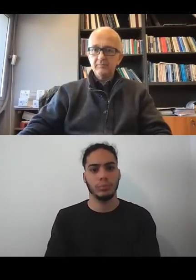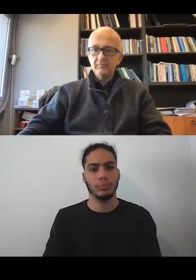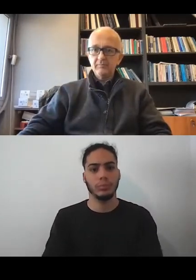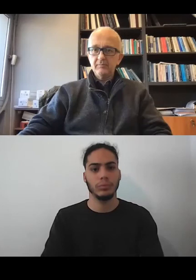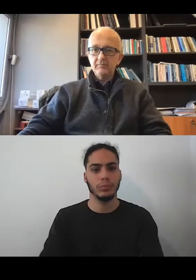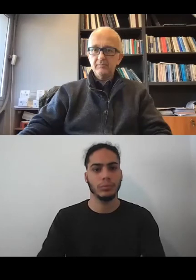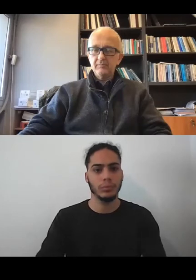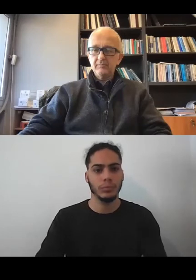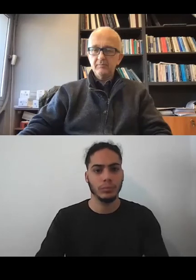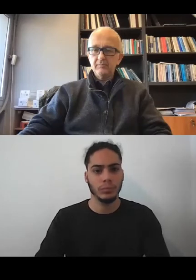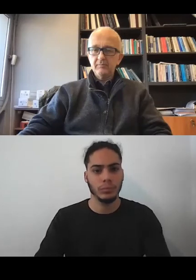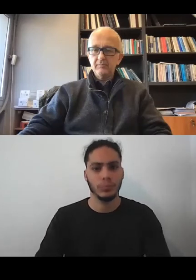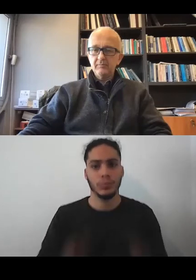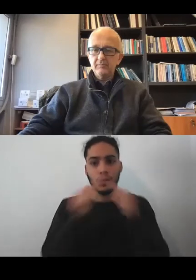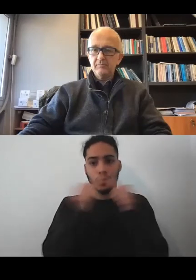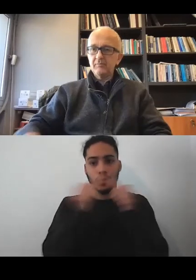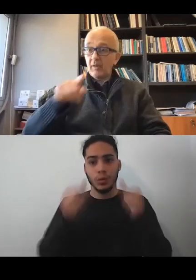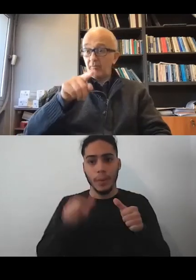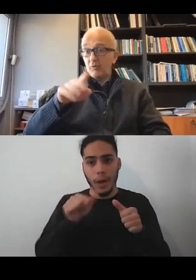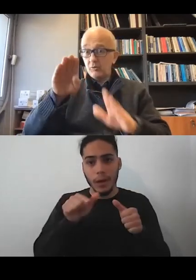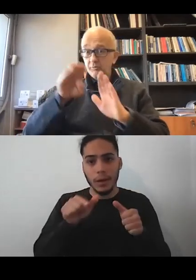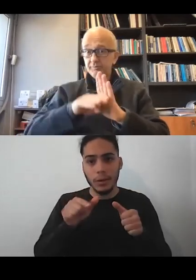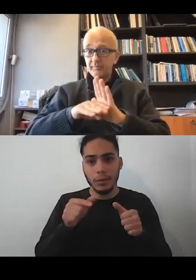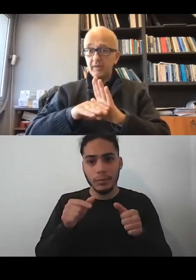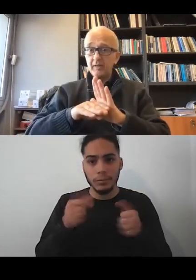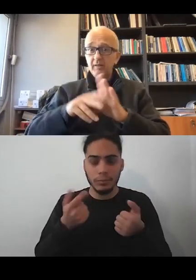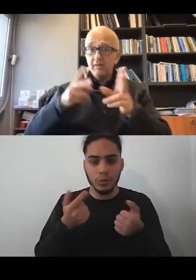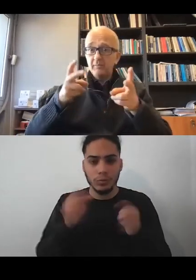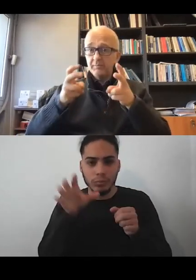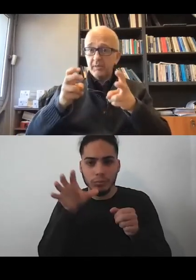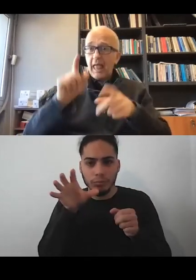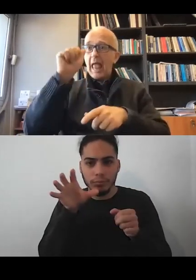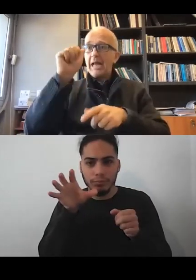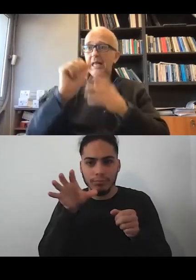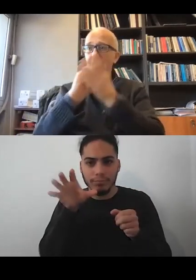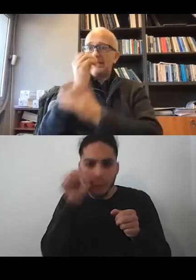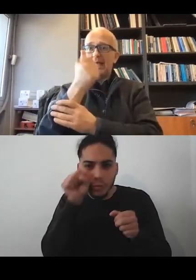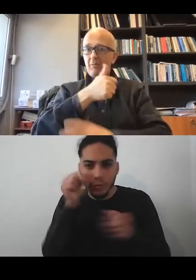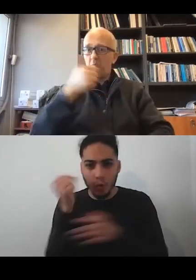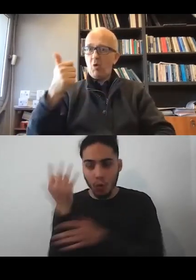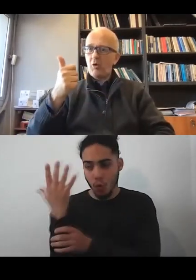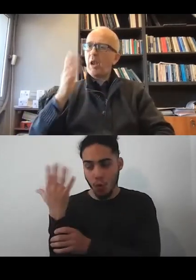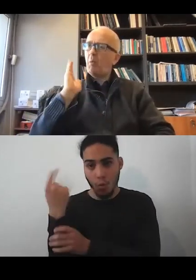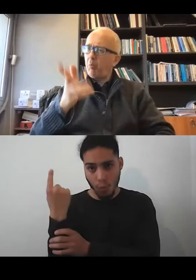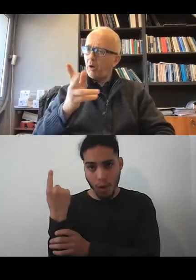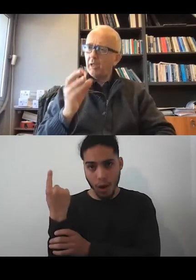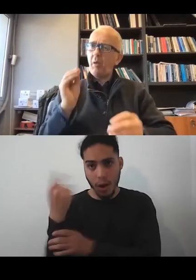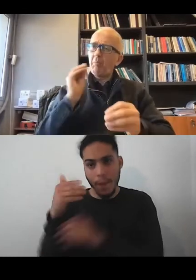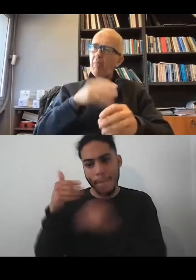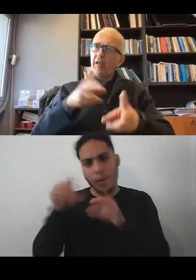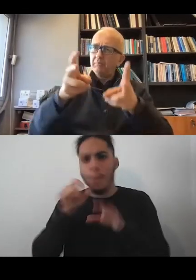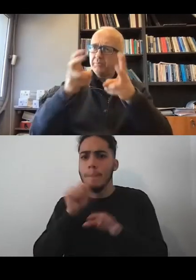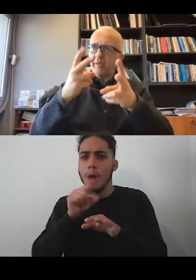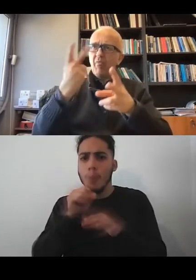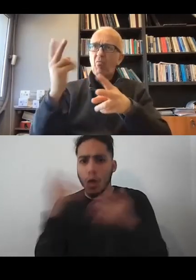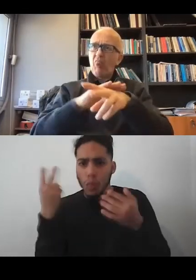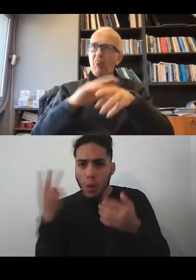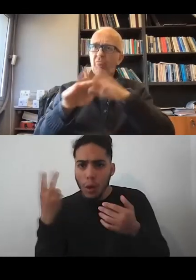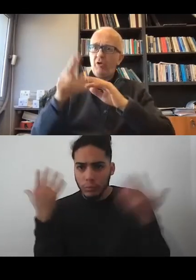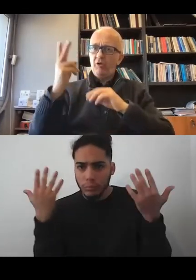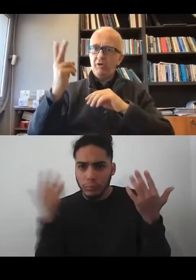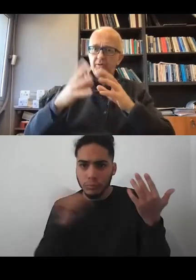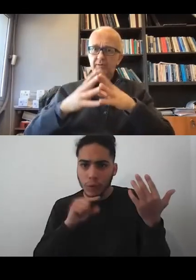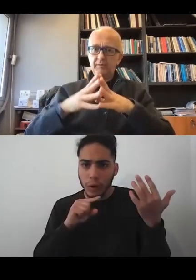The system here was set up to track just a single hand, but it can be done with two hands, as you will see next.